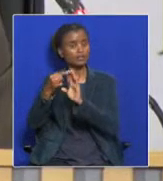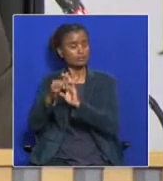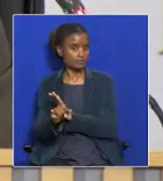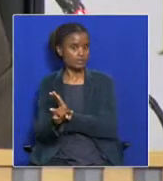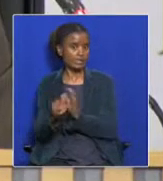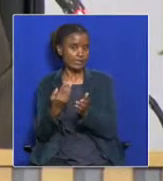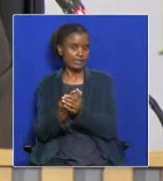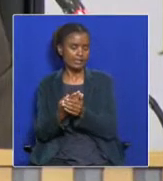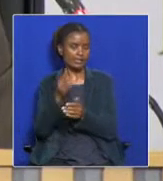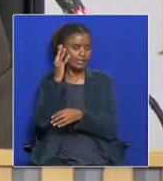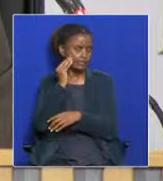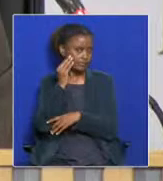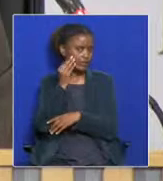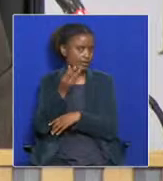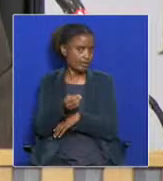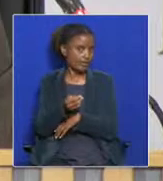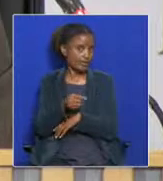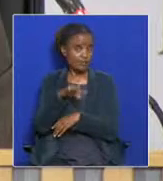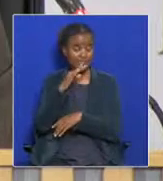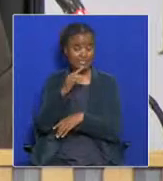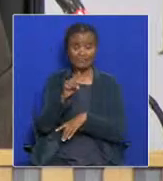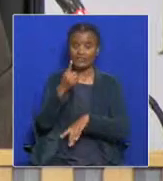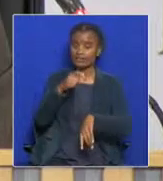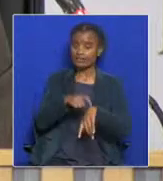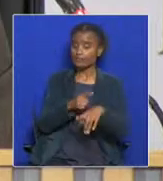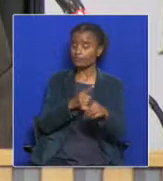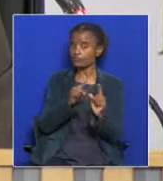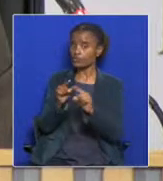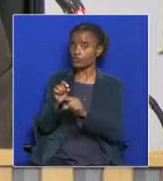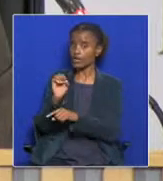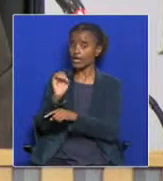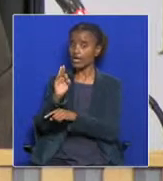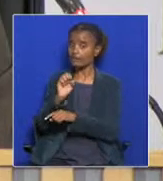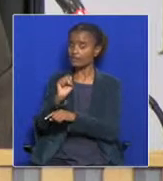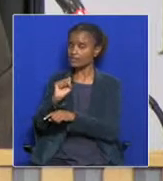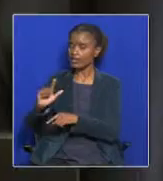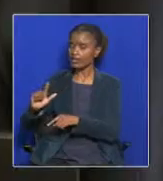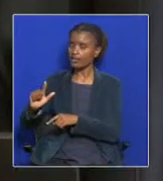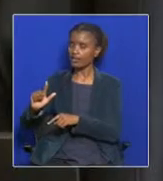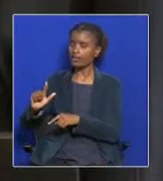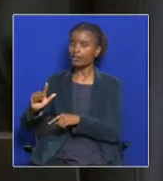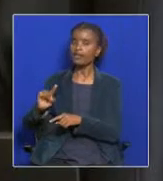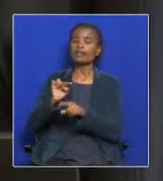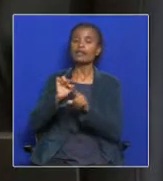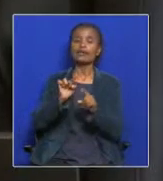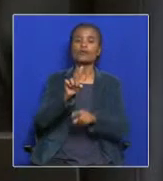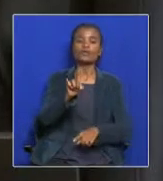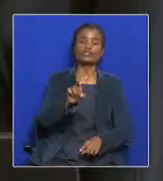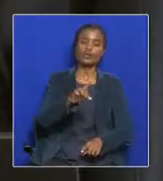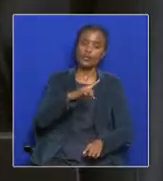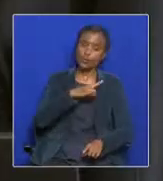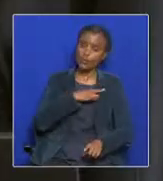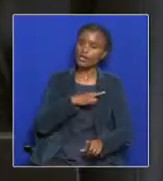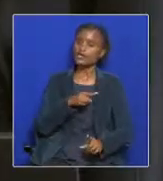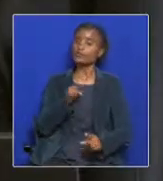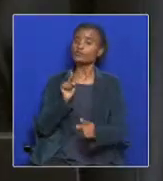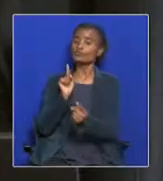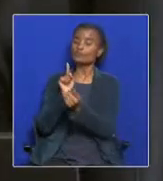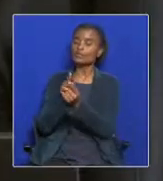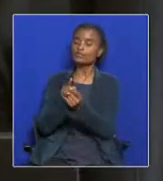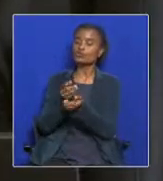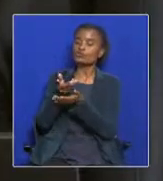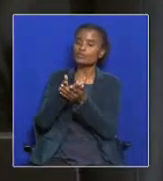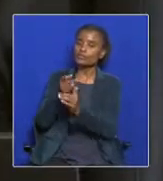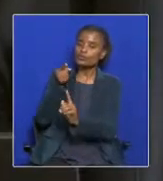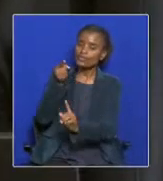to the FSL. Why you speak to him doesn't make sense and requires an explanation. It's not a